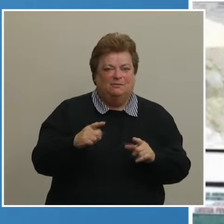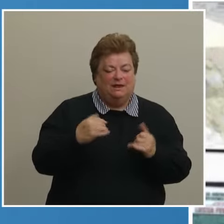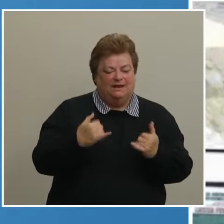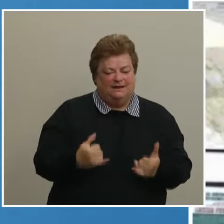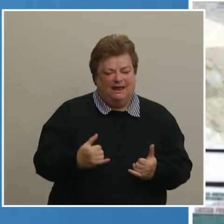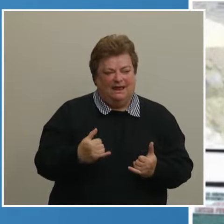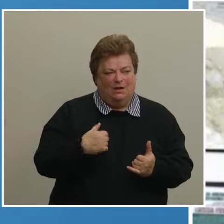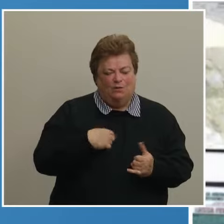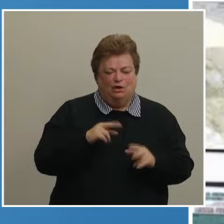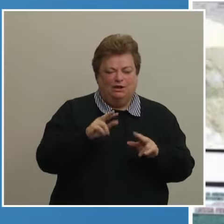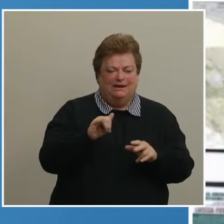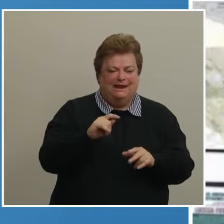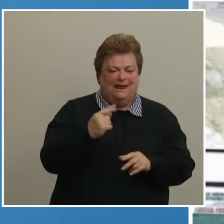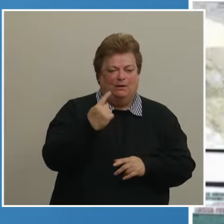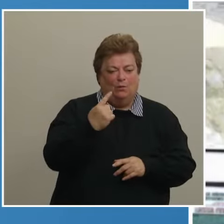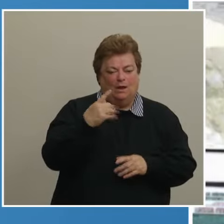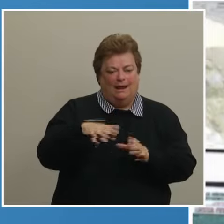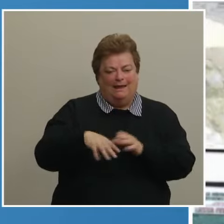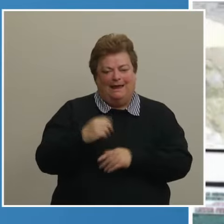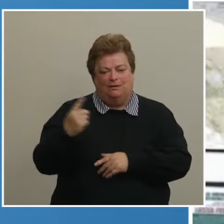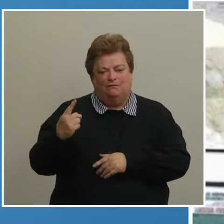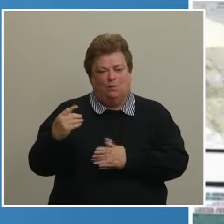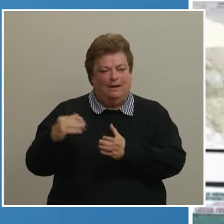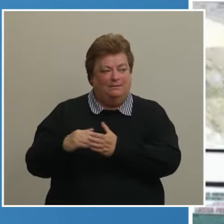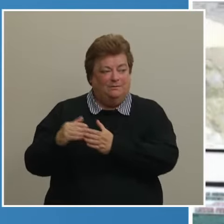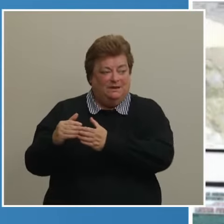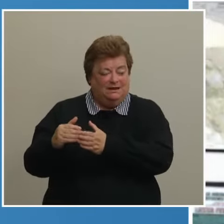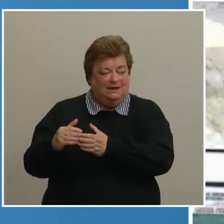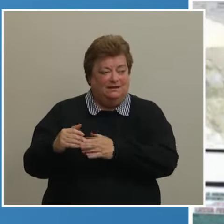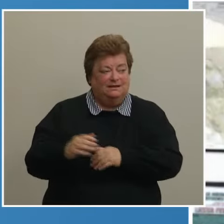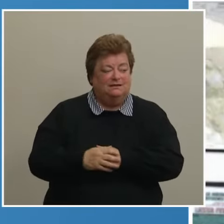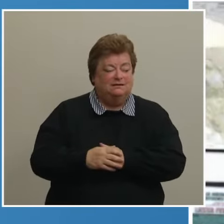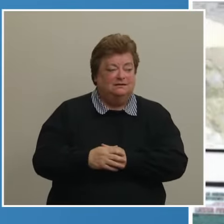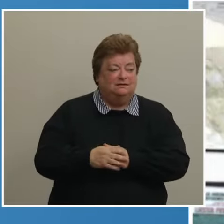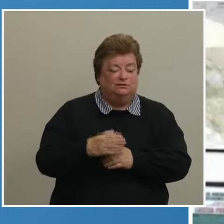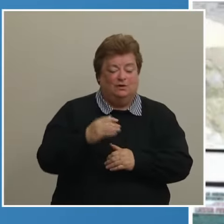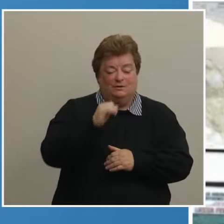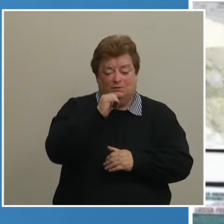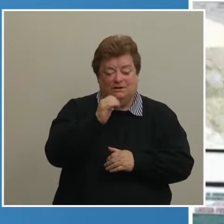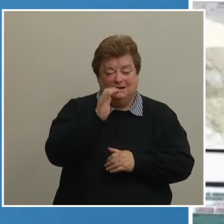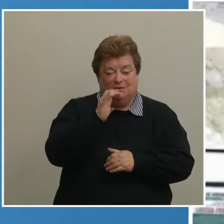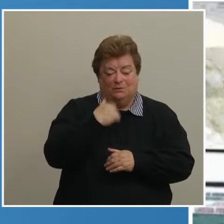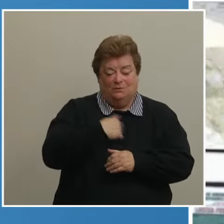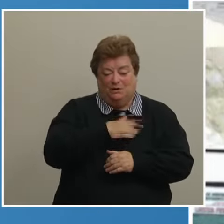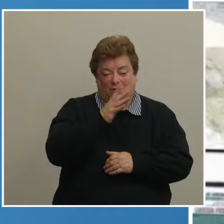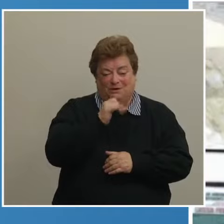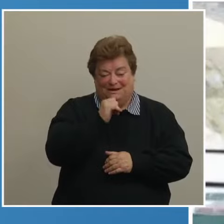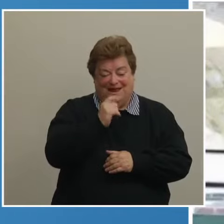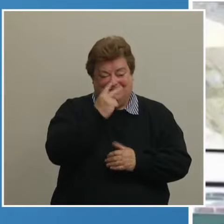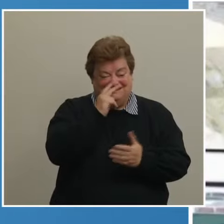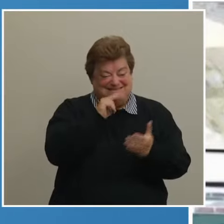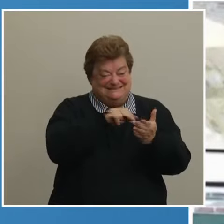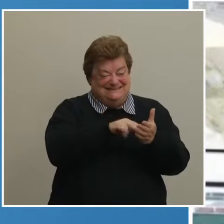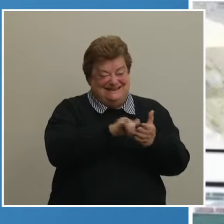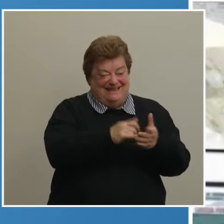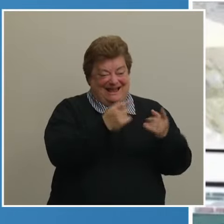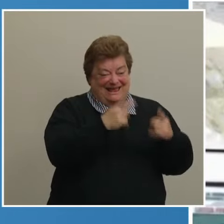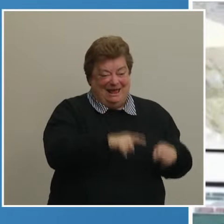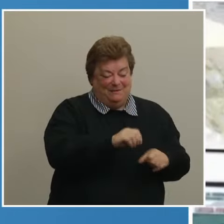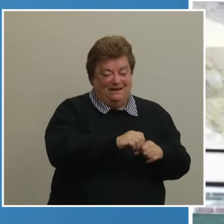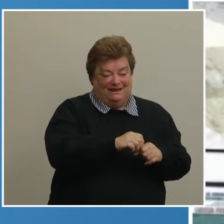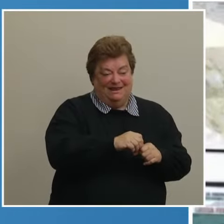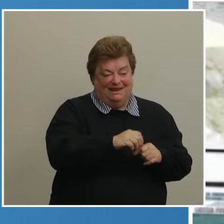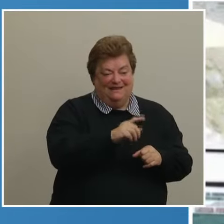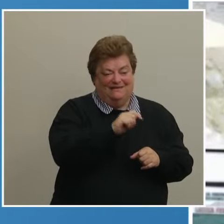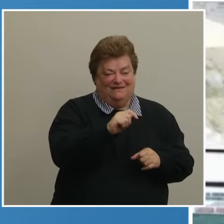million. And so that's not going to be detected in the regular clinical trials that precede approval by the